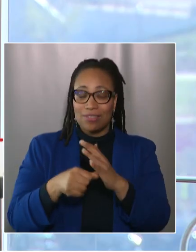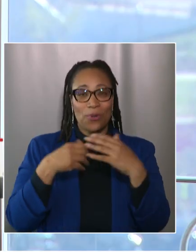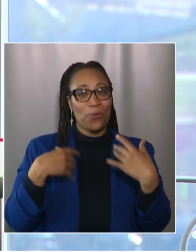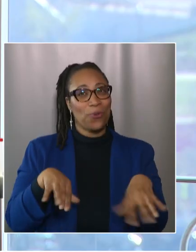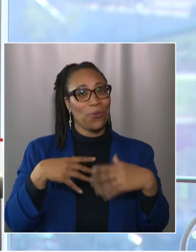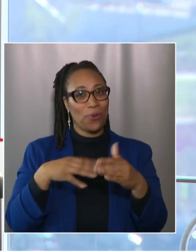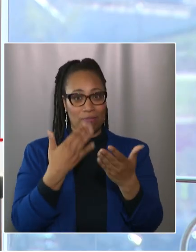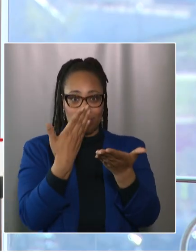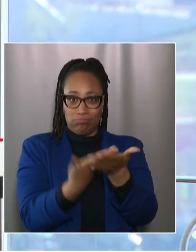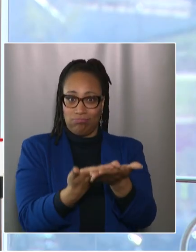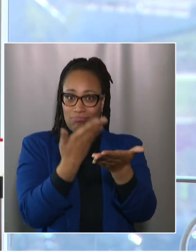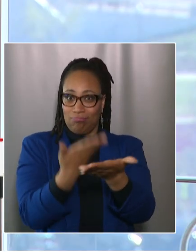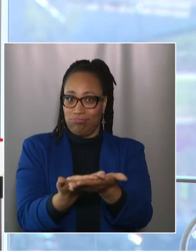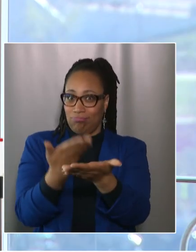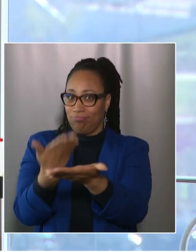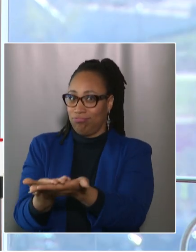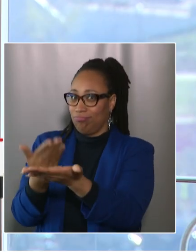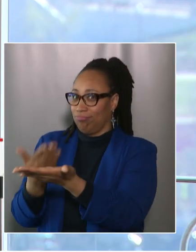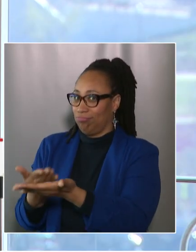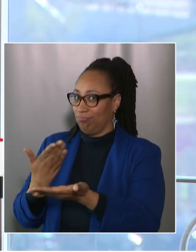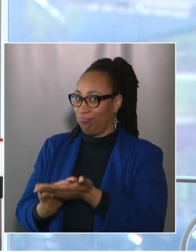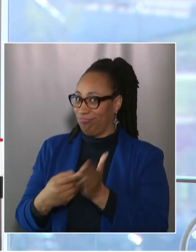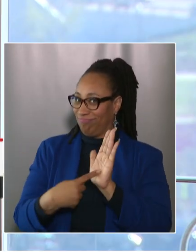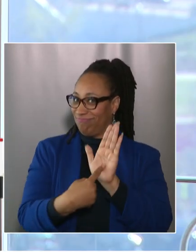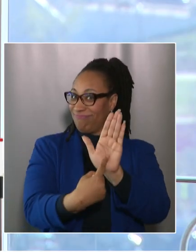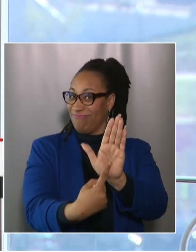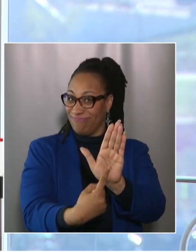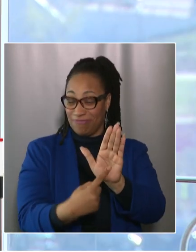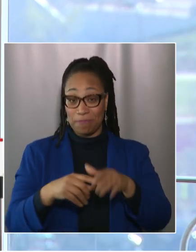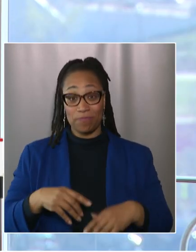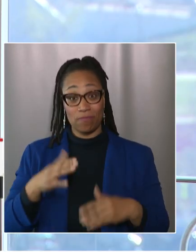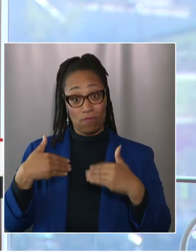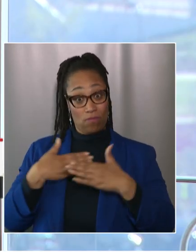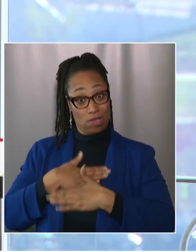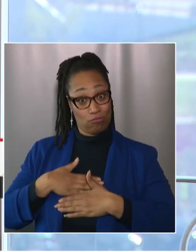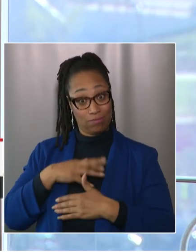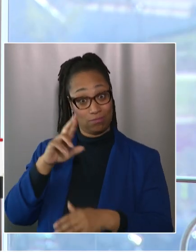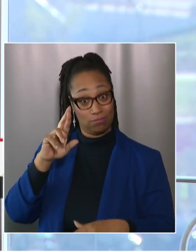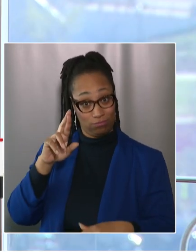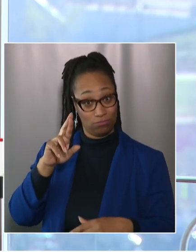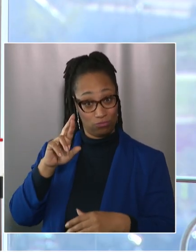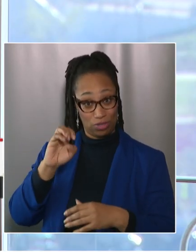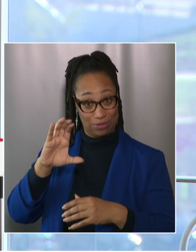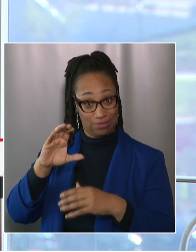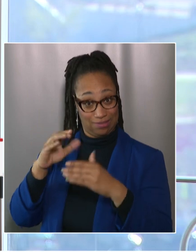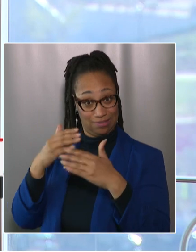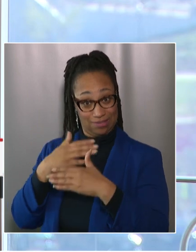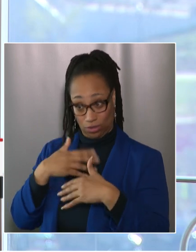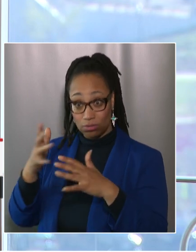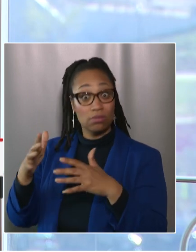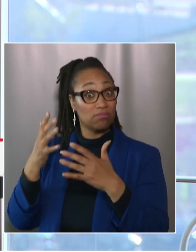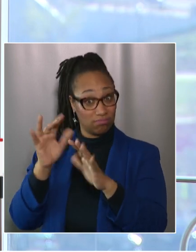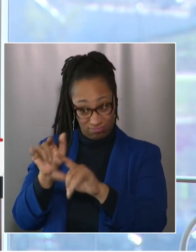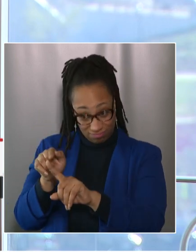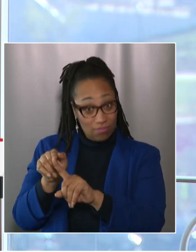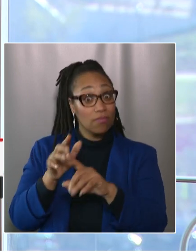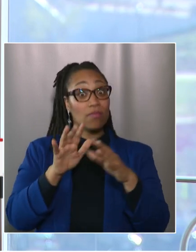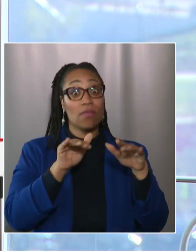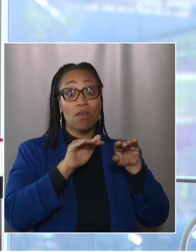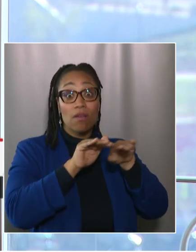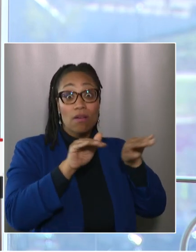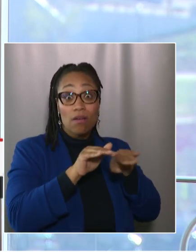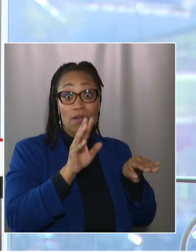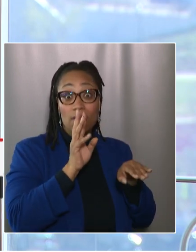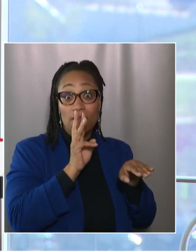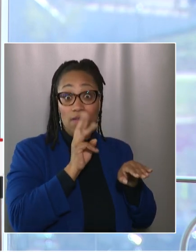our recreation centers, rather, including our recreation centers and aquatic facilities. Nearly $81.8 million to renovate